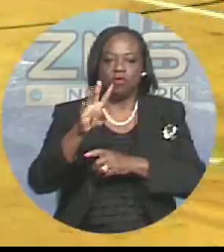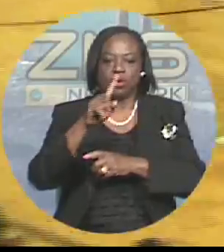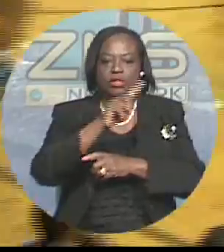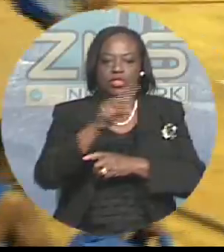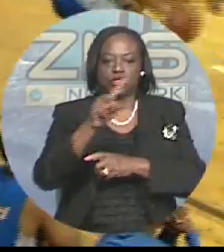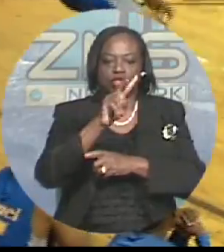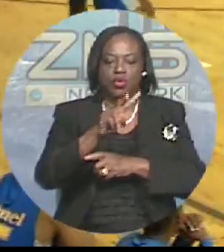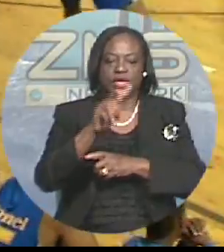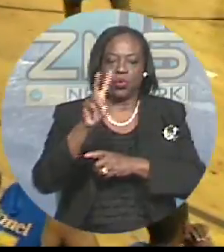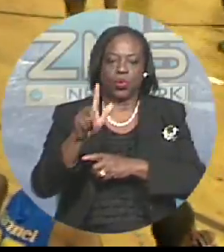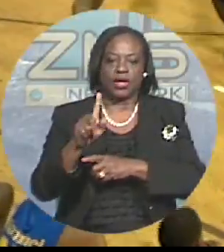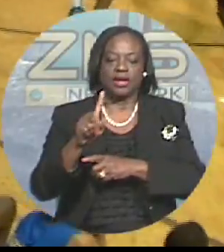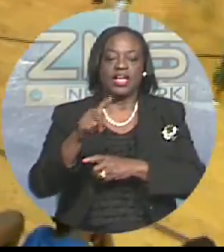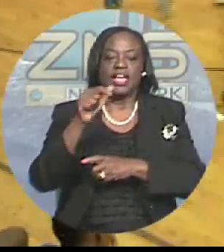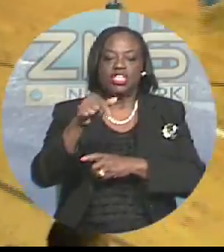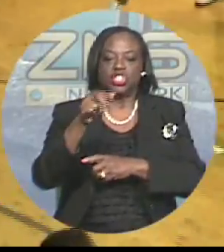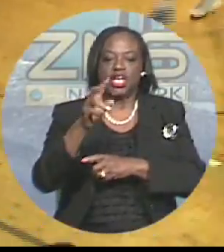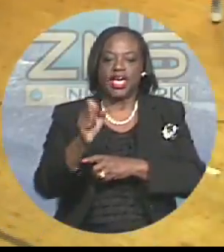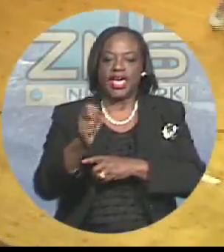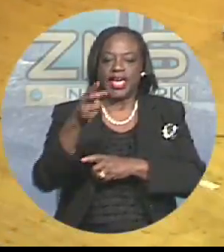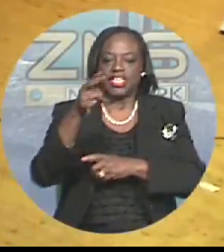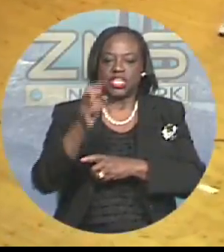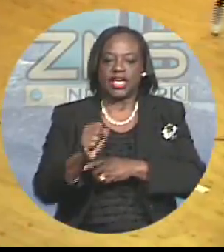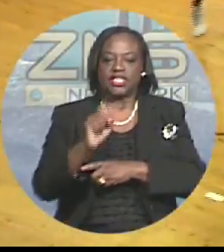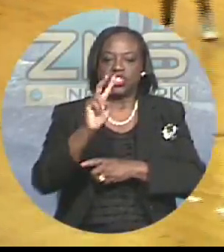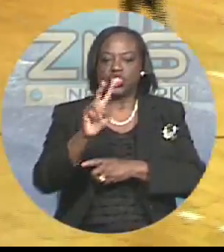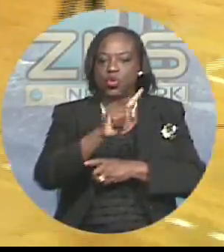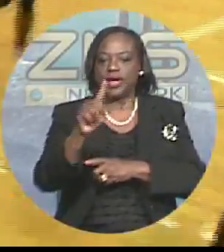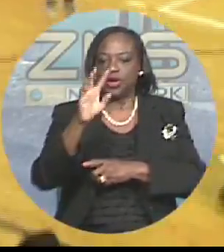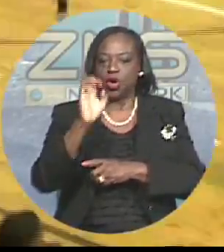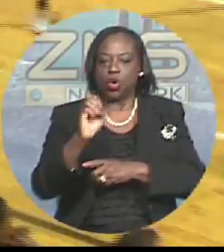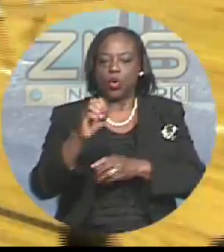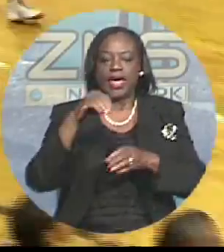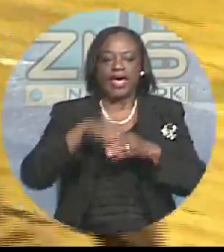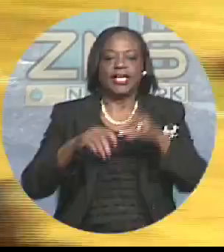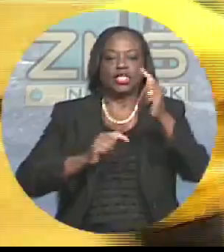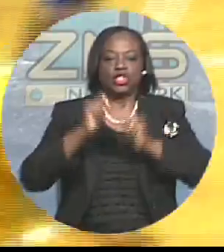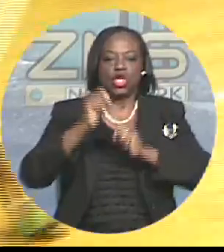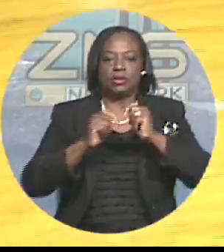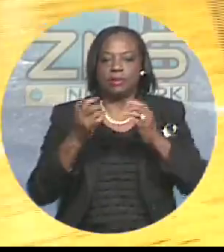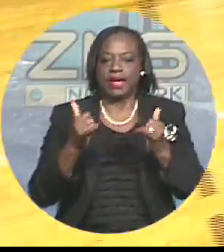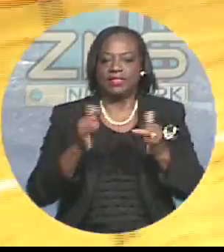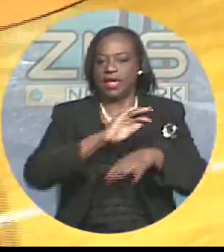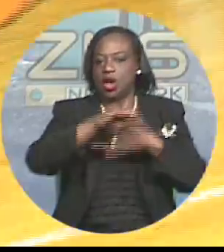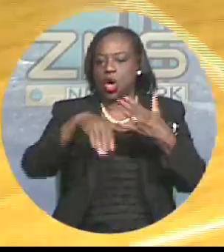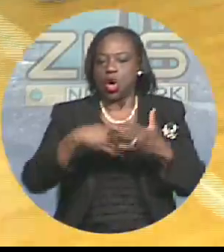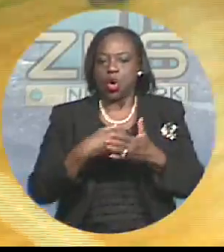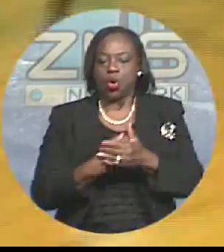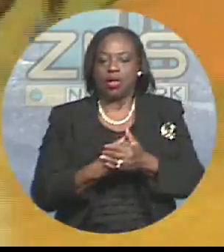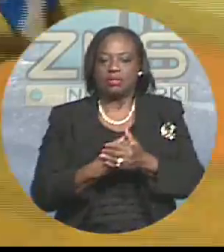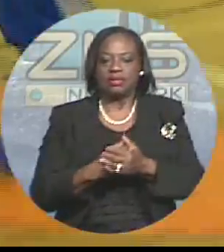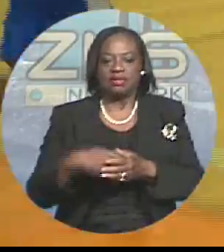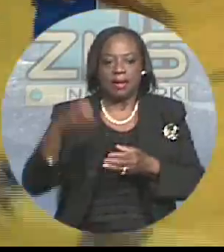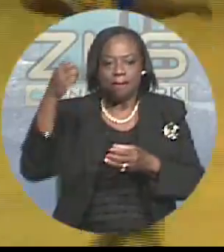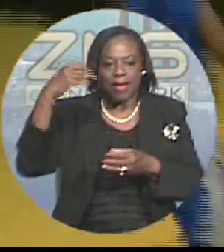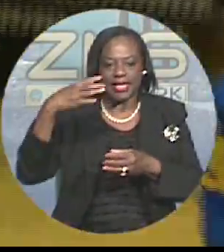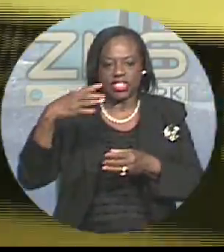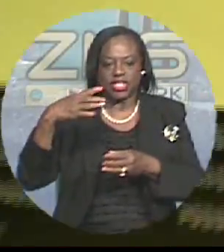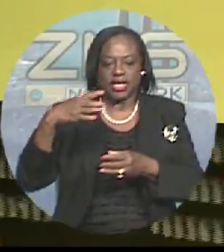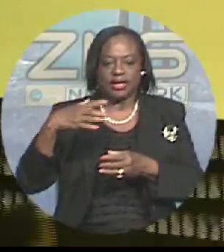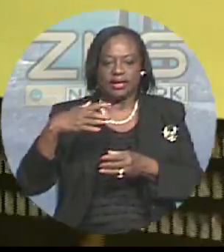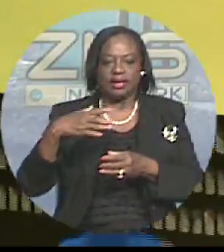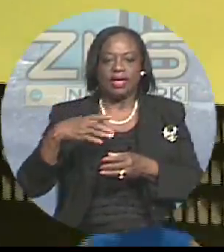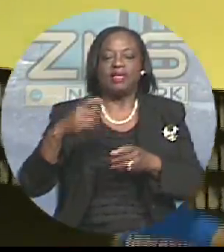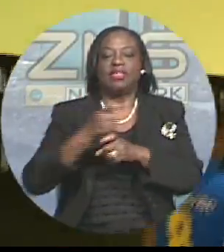44-21. GHS now 2-0 in tournament play. They had all the magic against the Nassau Christian Academy Crusaders,